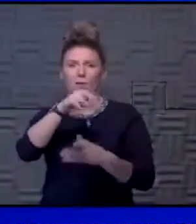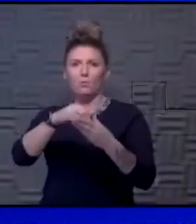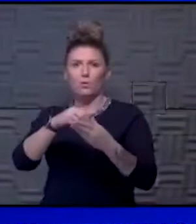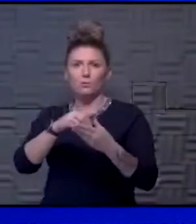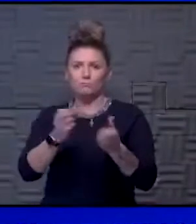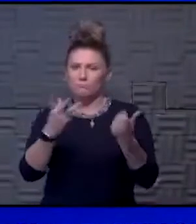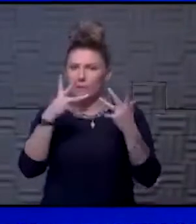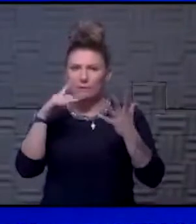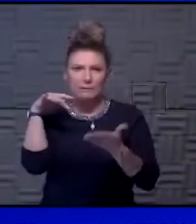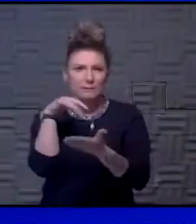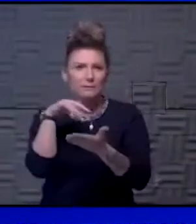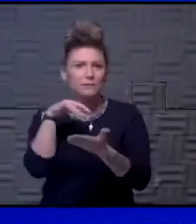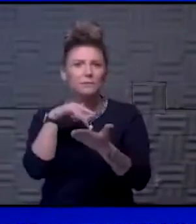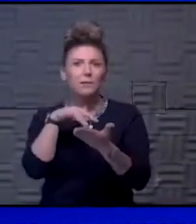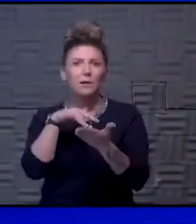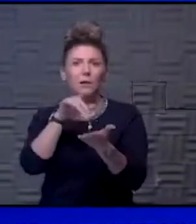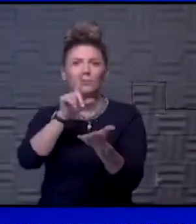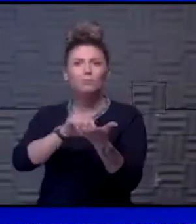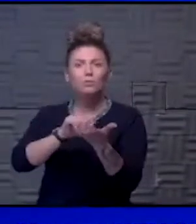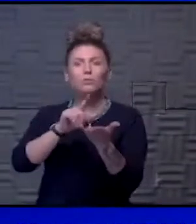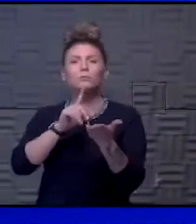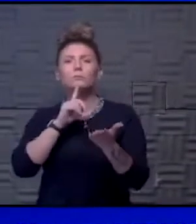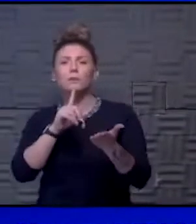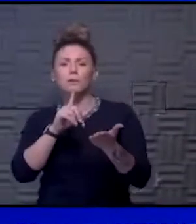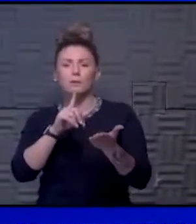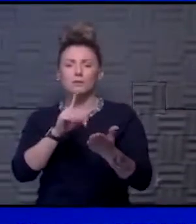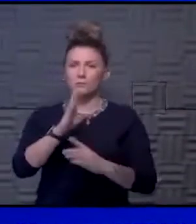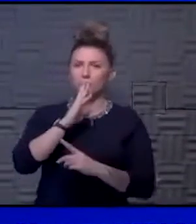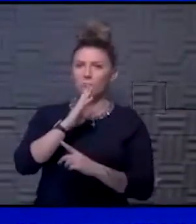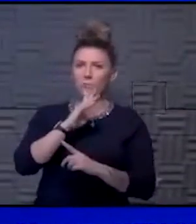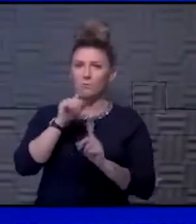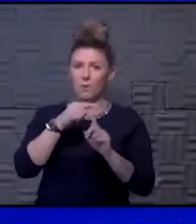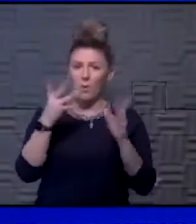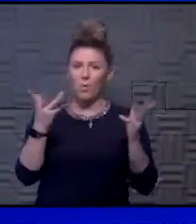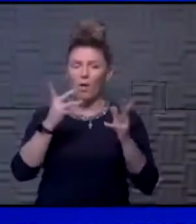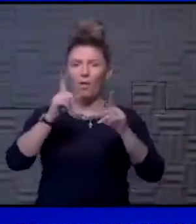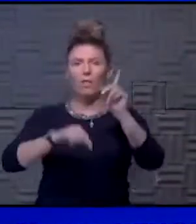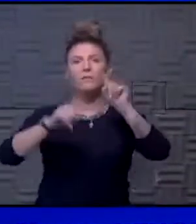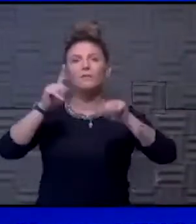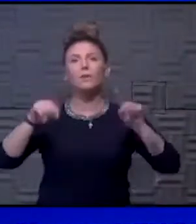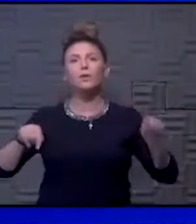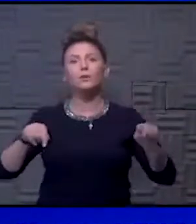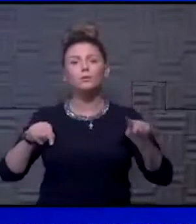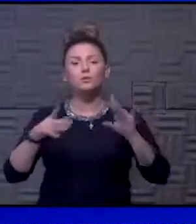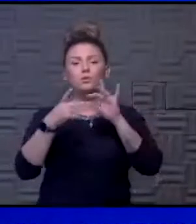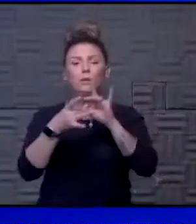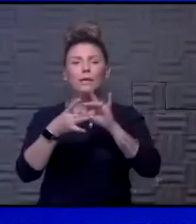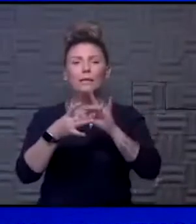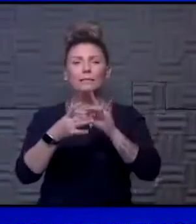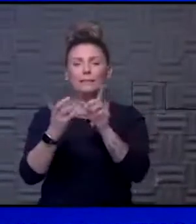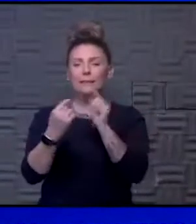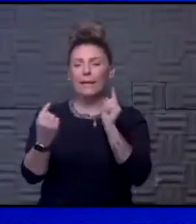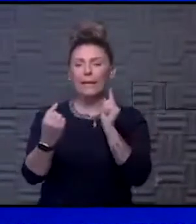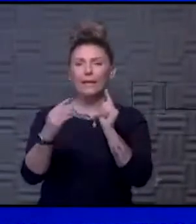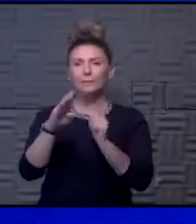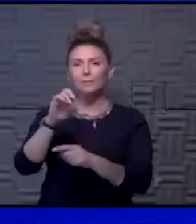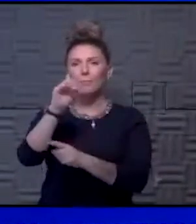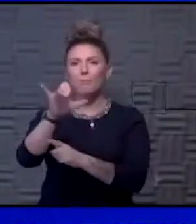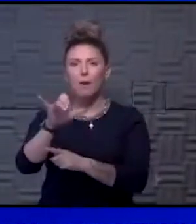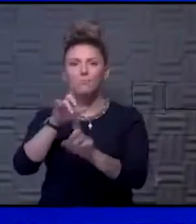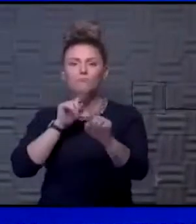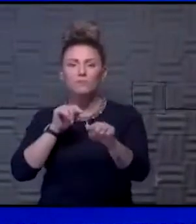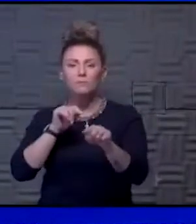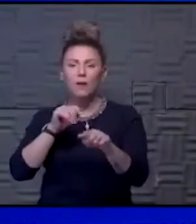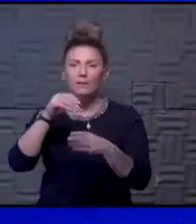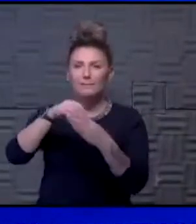most recently one that was published in JAMA Network, that does talk about the variation in antibody response, even when it's at a lab that